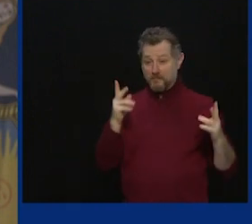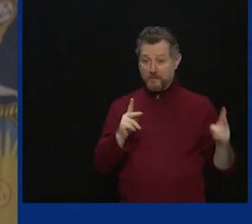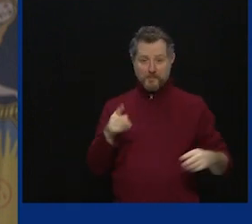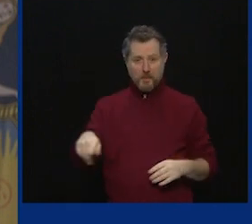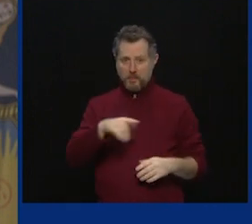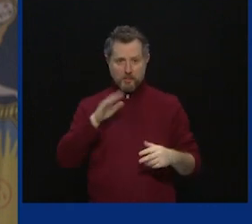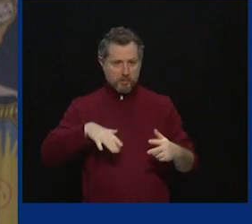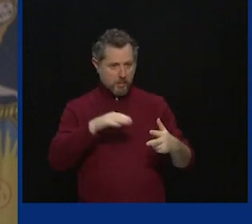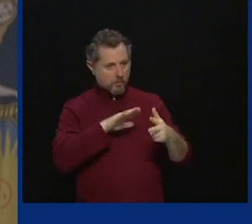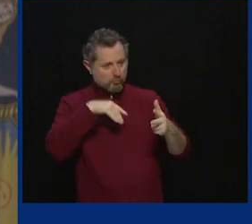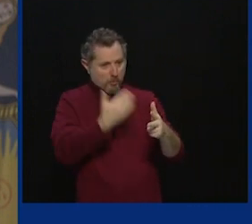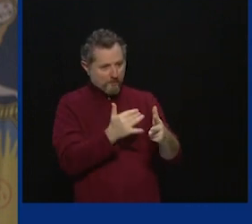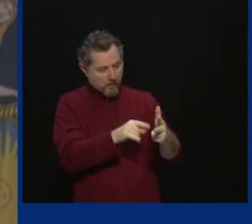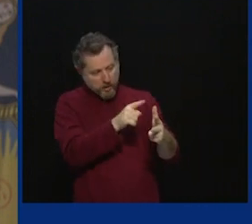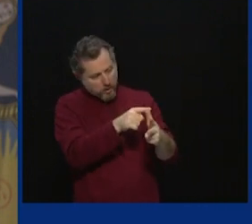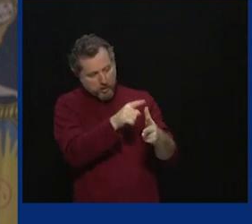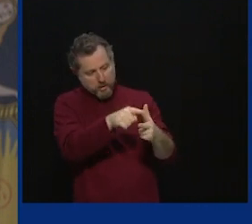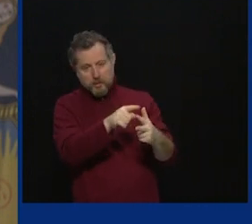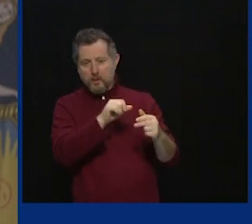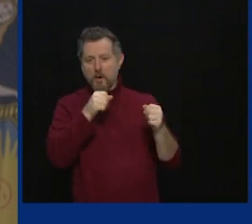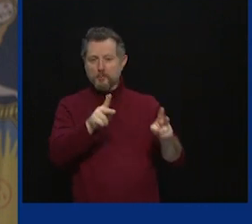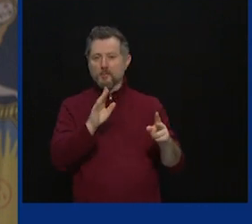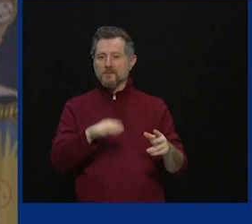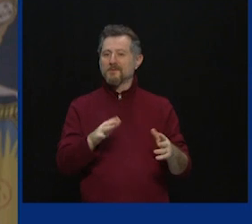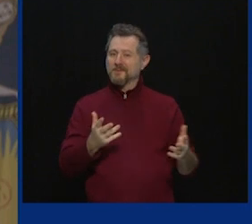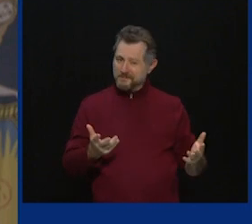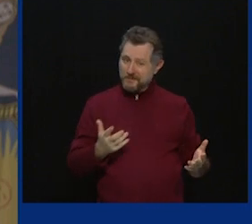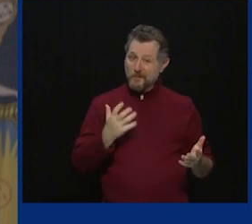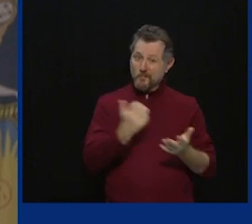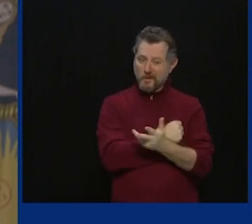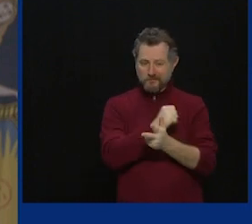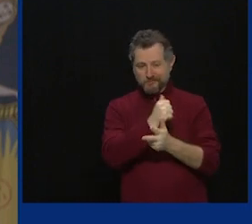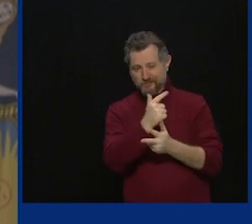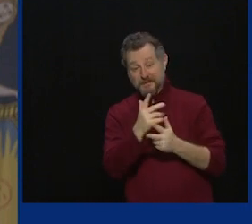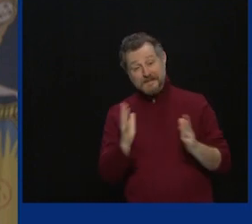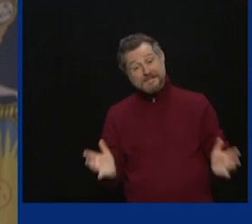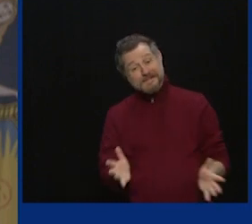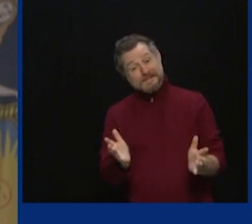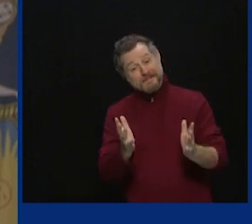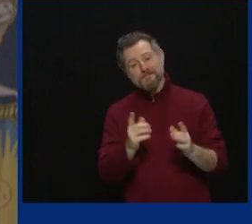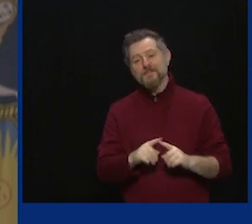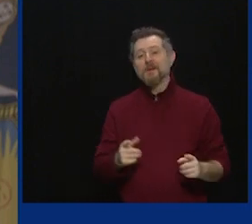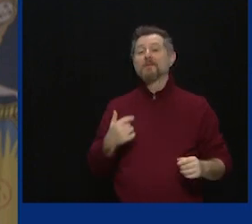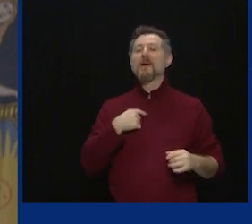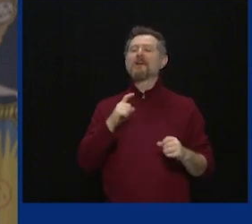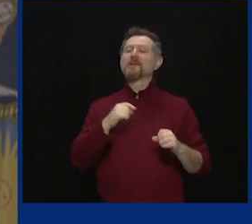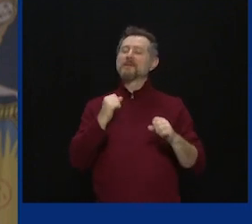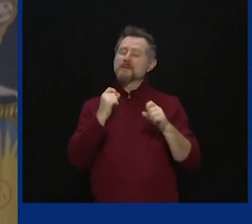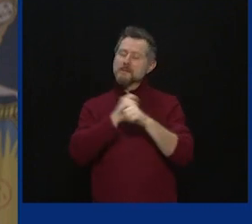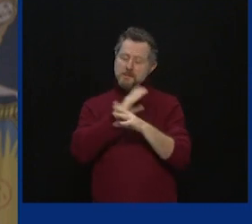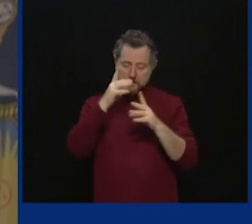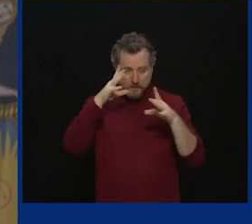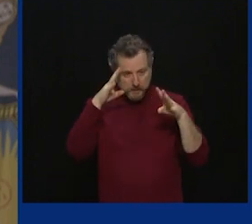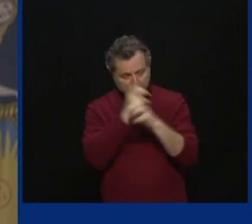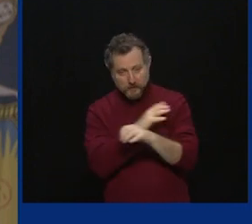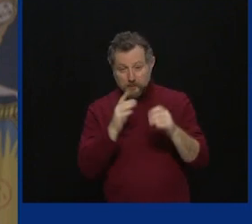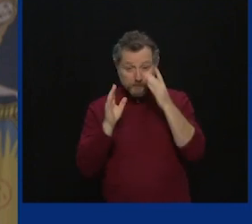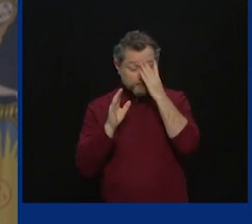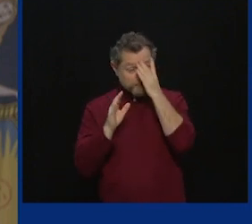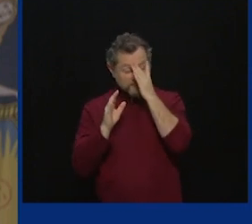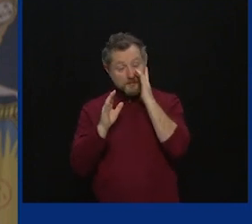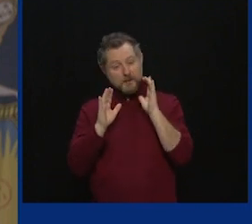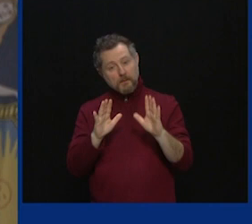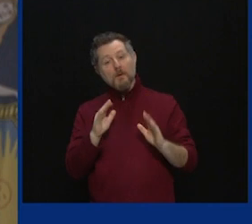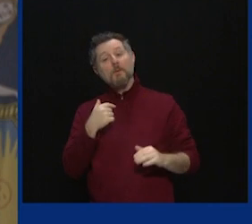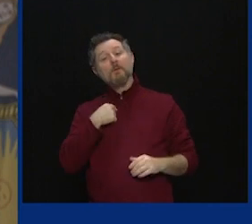shot. We encourage them to do that, but I want to make sure that we're not going to make things even more complicated at this time. I believe that is going to change. It's just